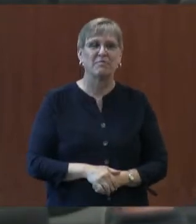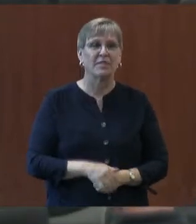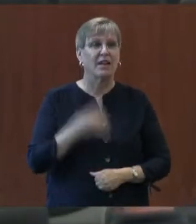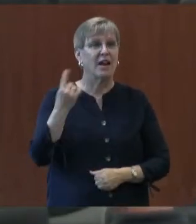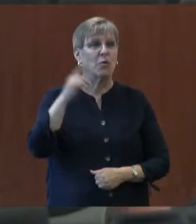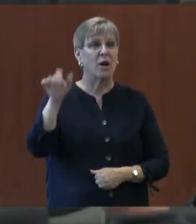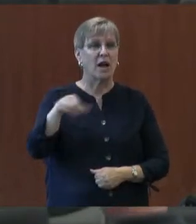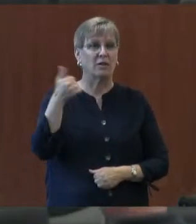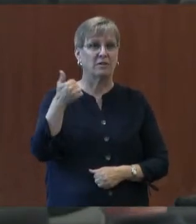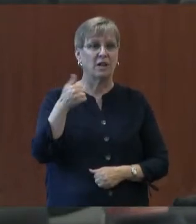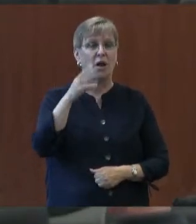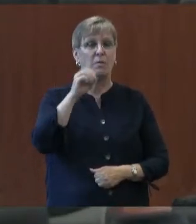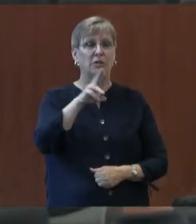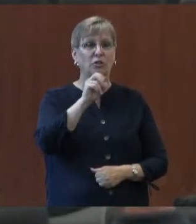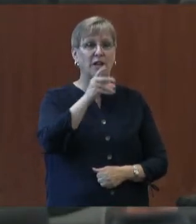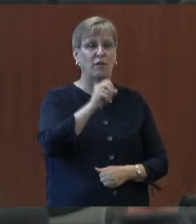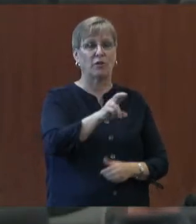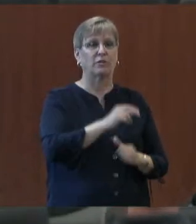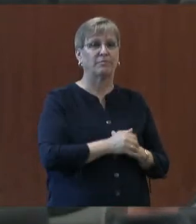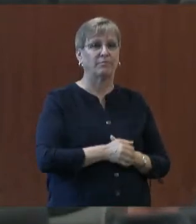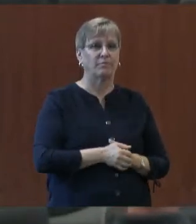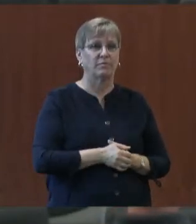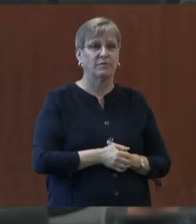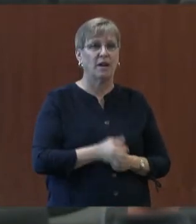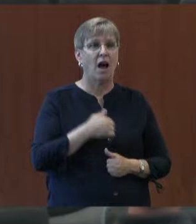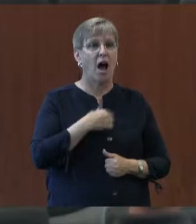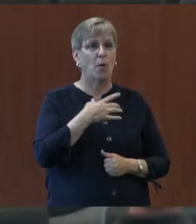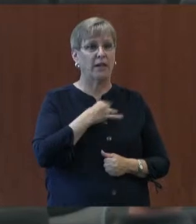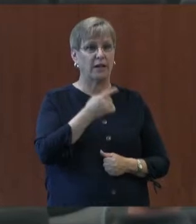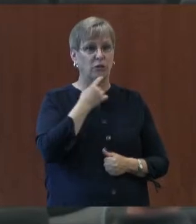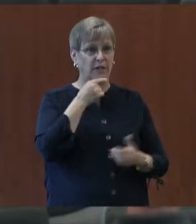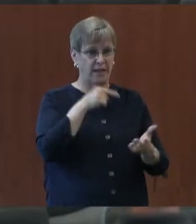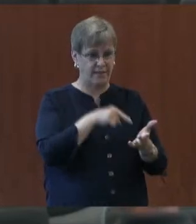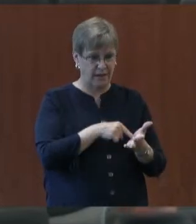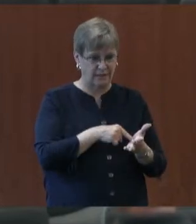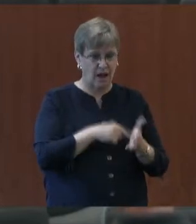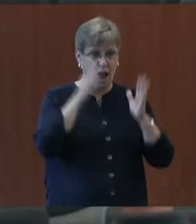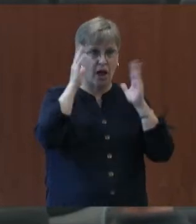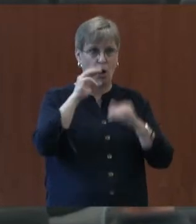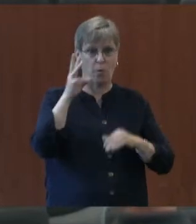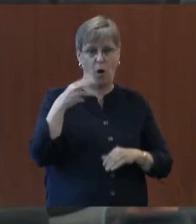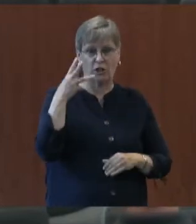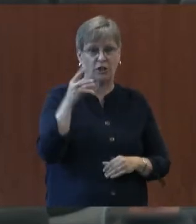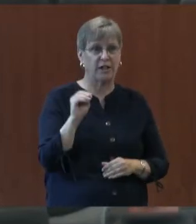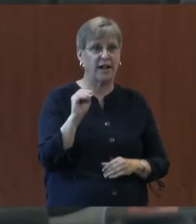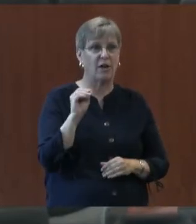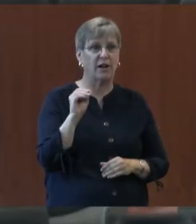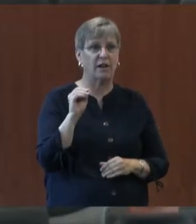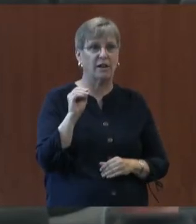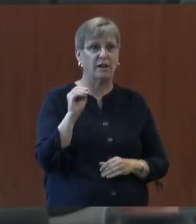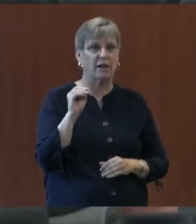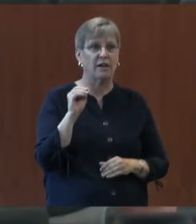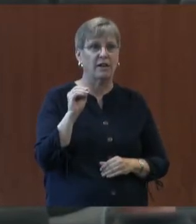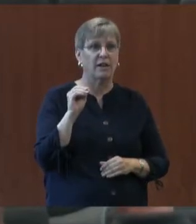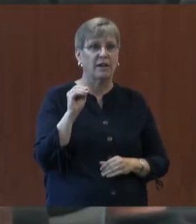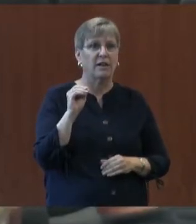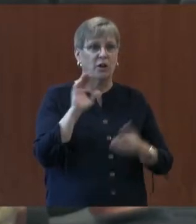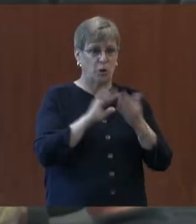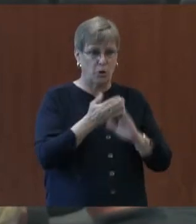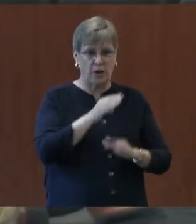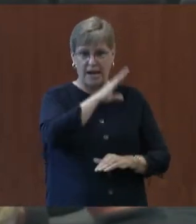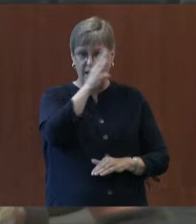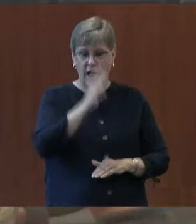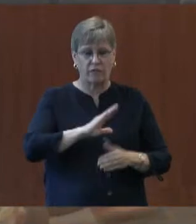Anyone else? Mr. Stouffer? I'd just like to say this. I hope that Washington County community never gets